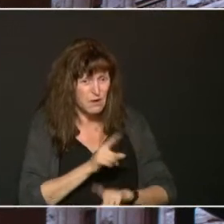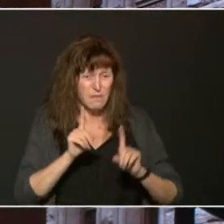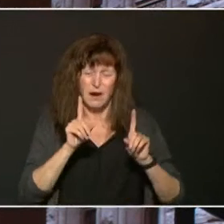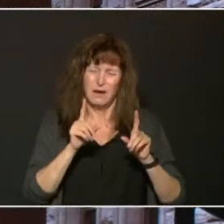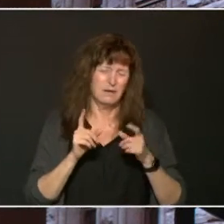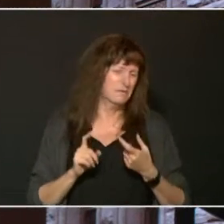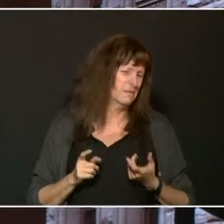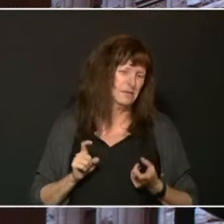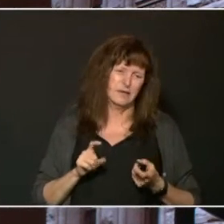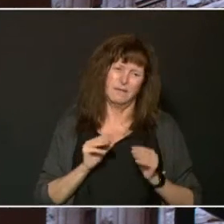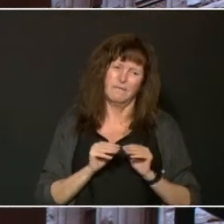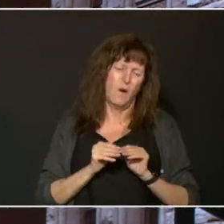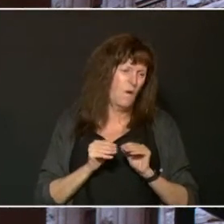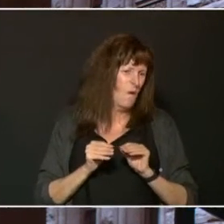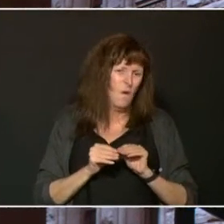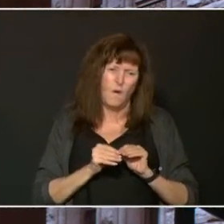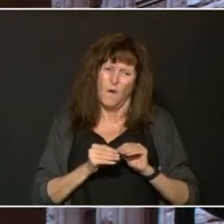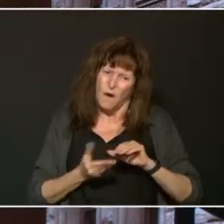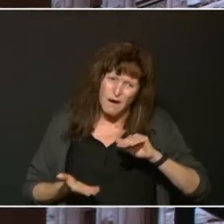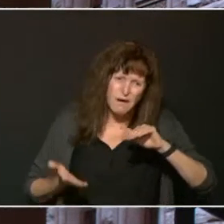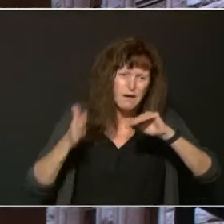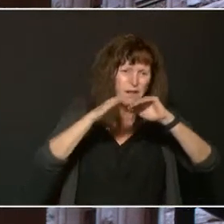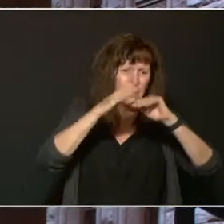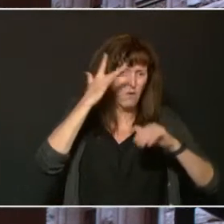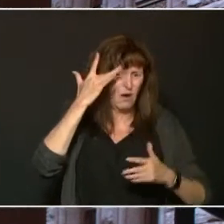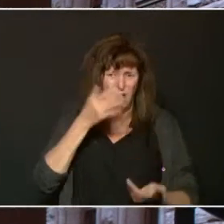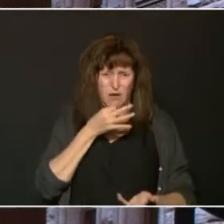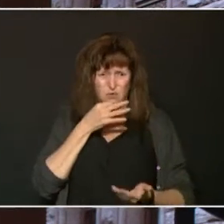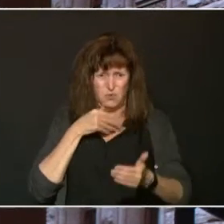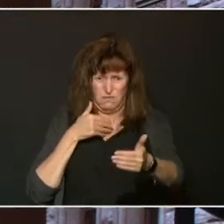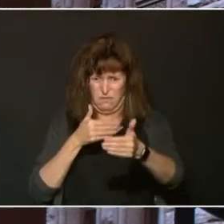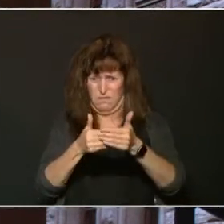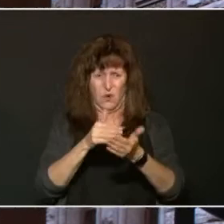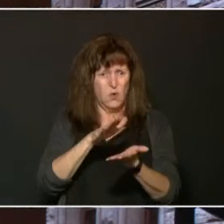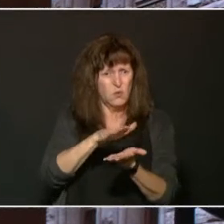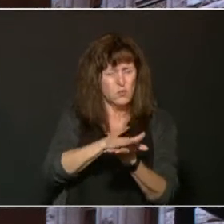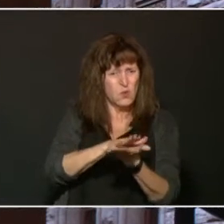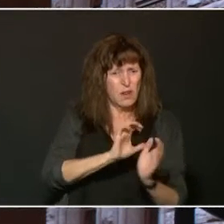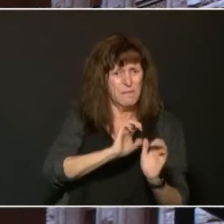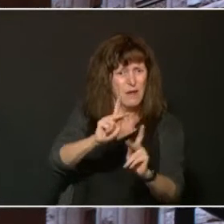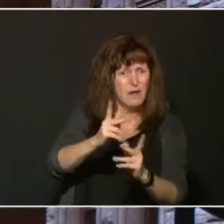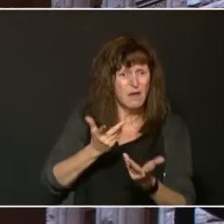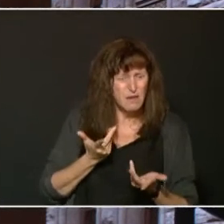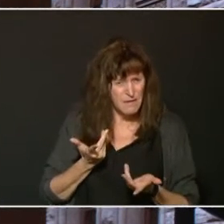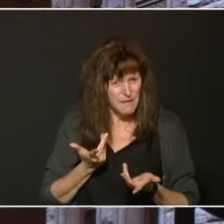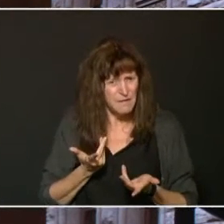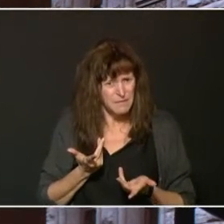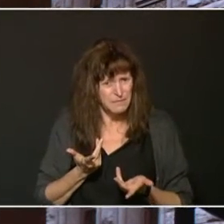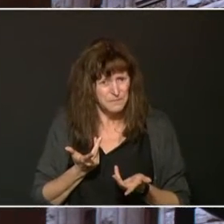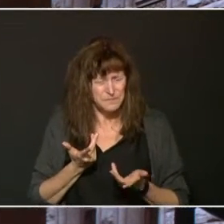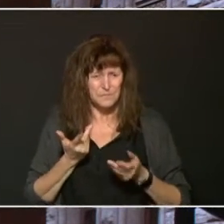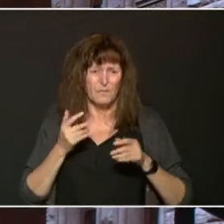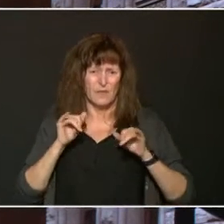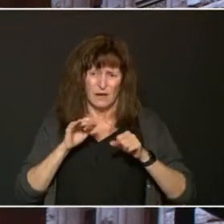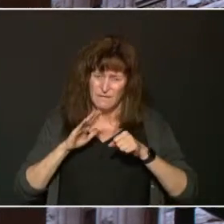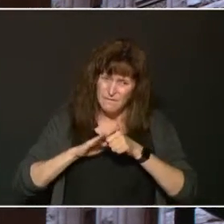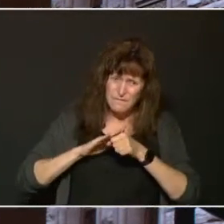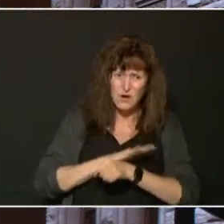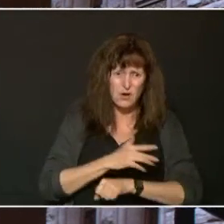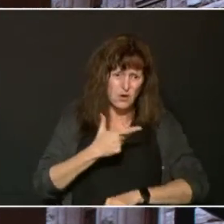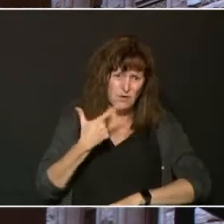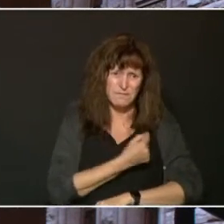of school. Only 21.8% of 12 to 17-year-olds are fully vaccinated with 2